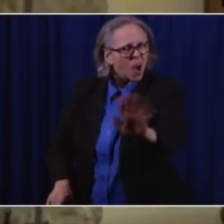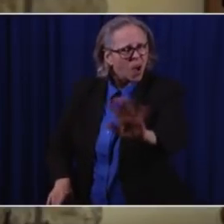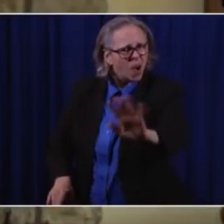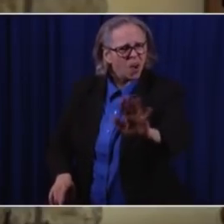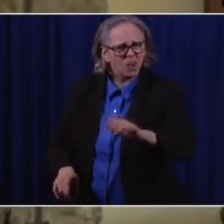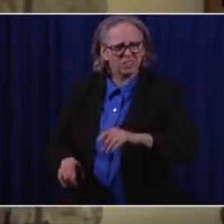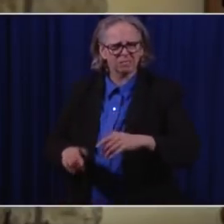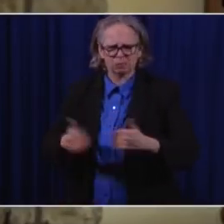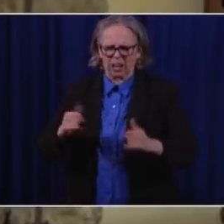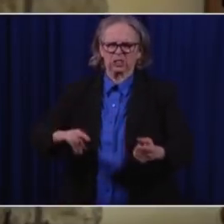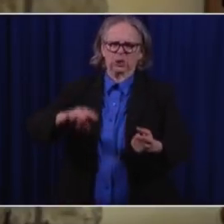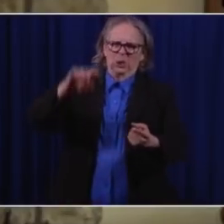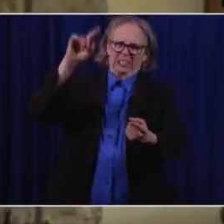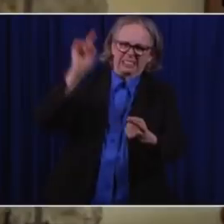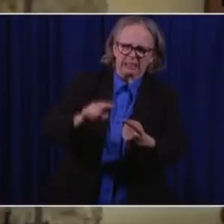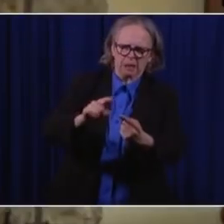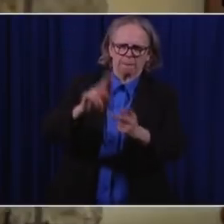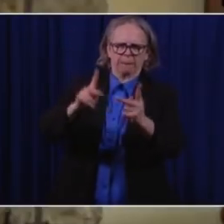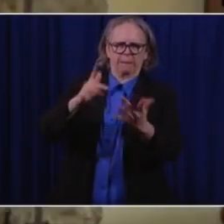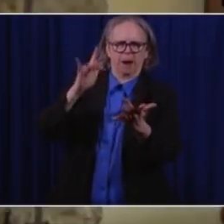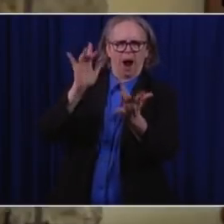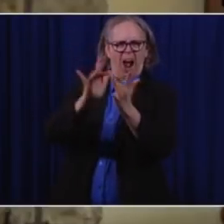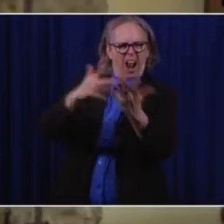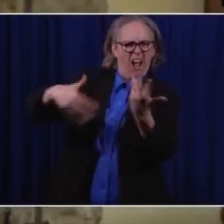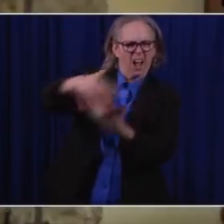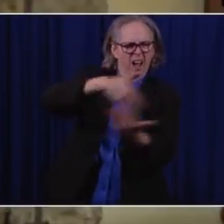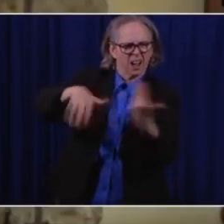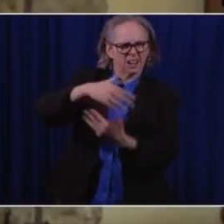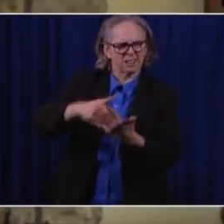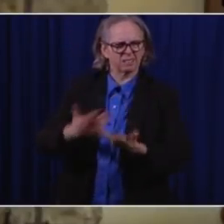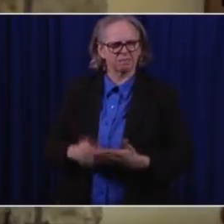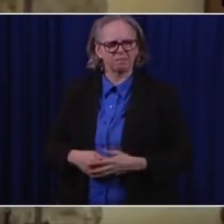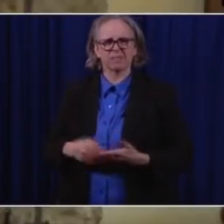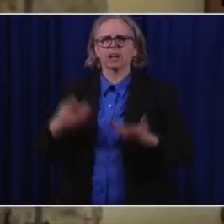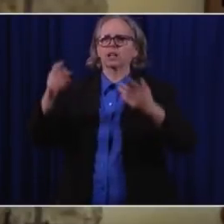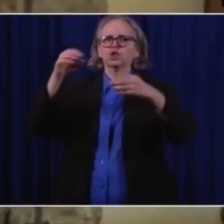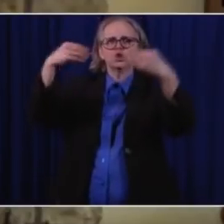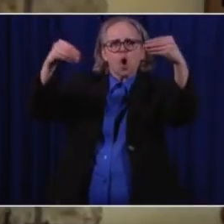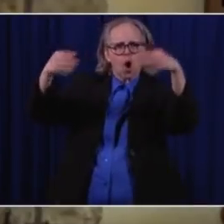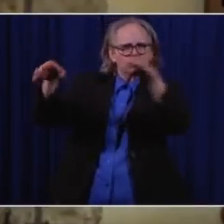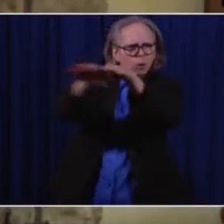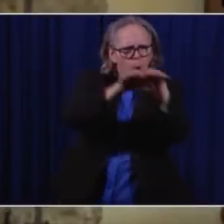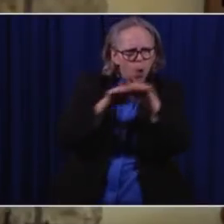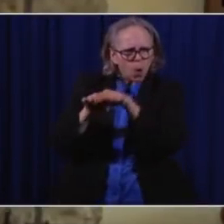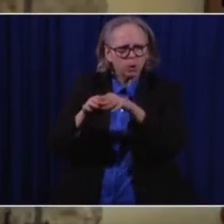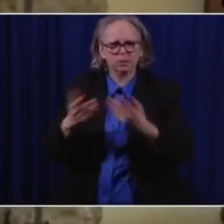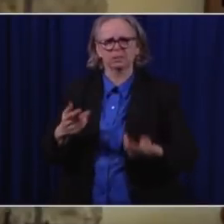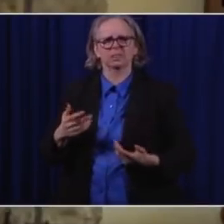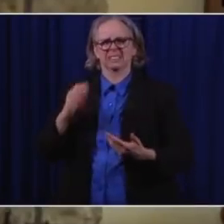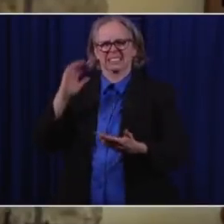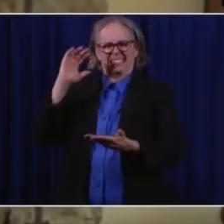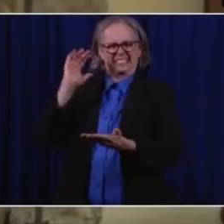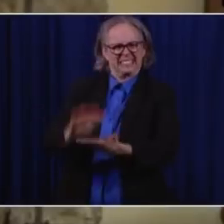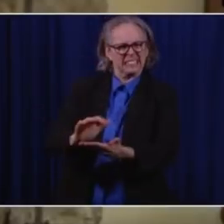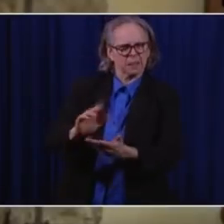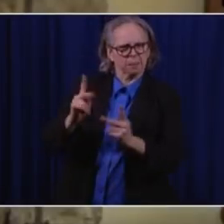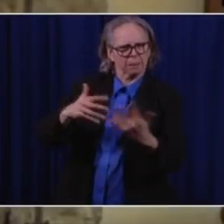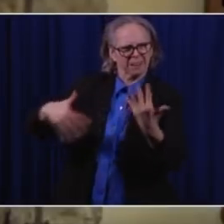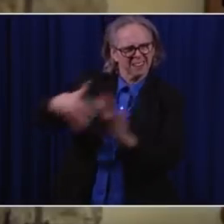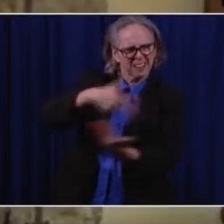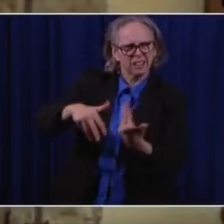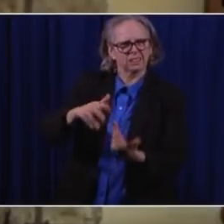the retail, let's cut out the intermingling that is going on, and let's everybody go